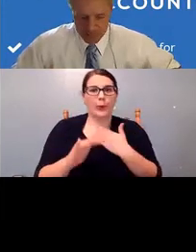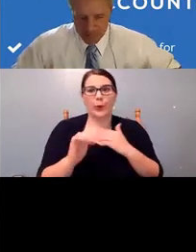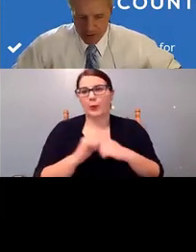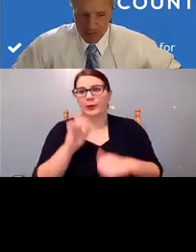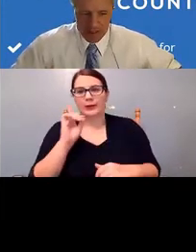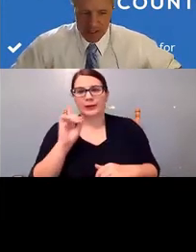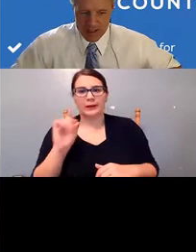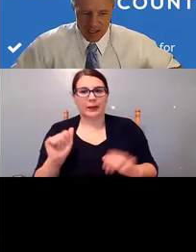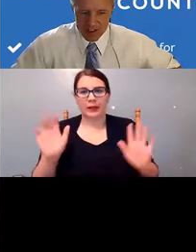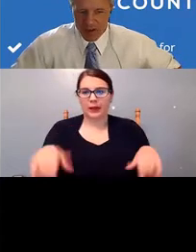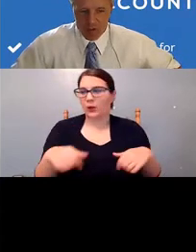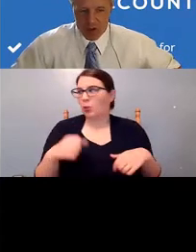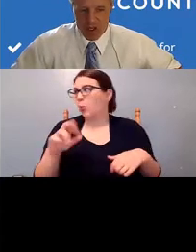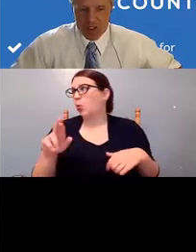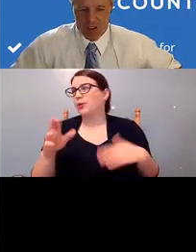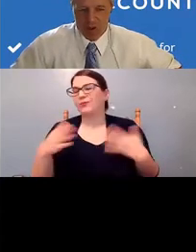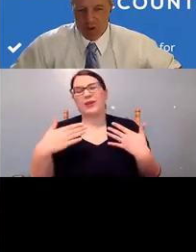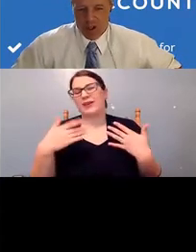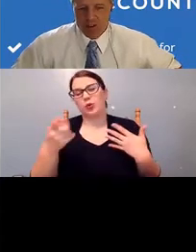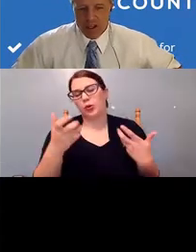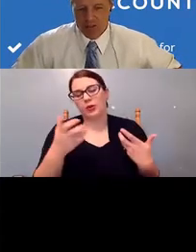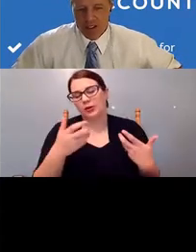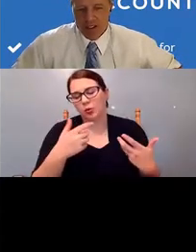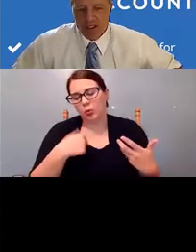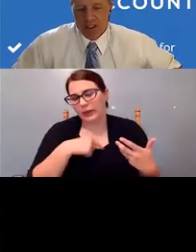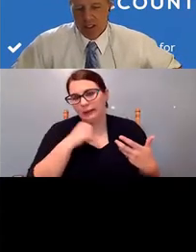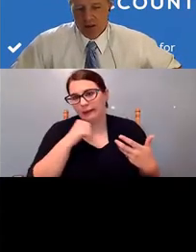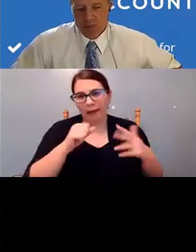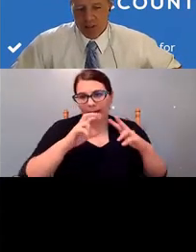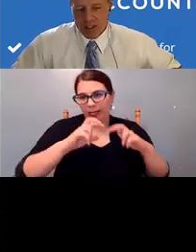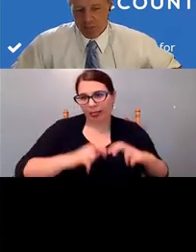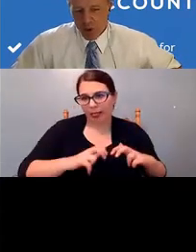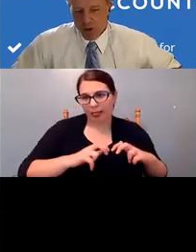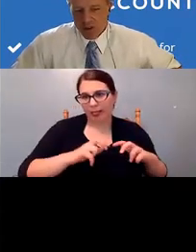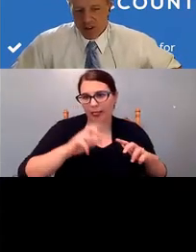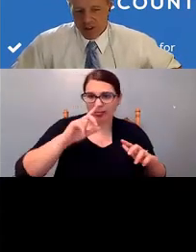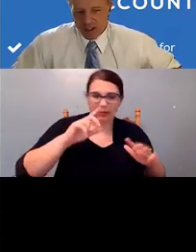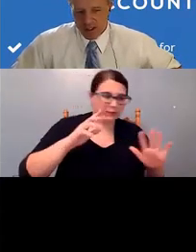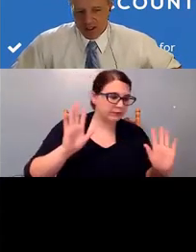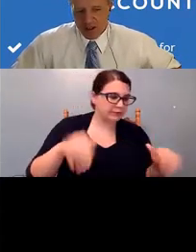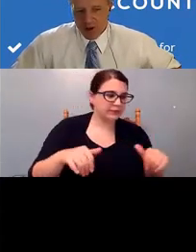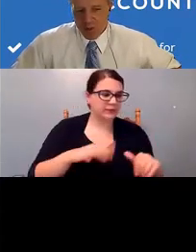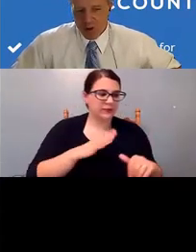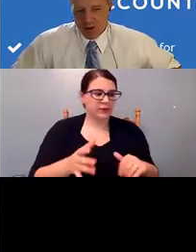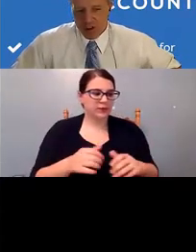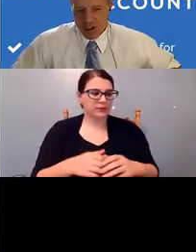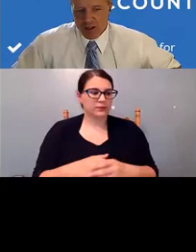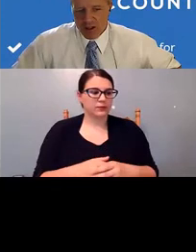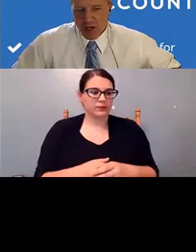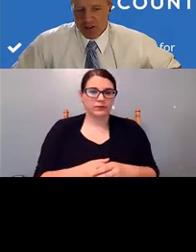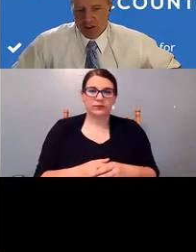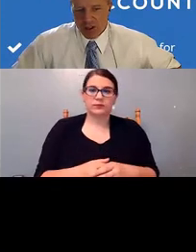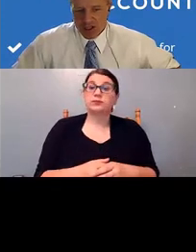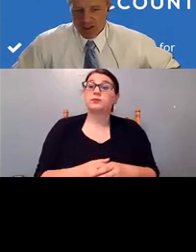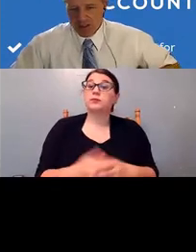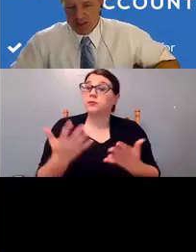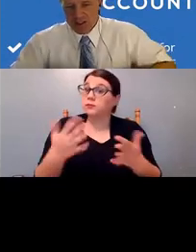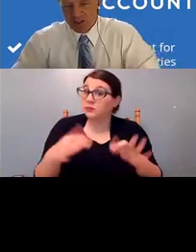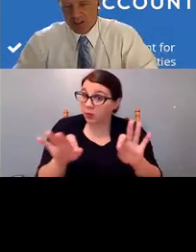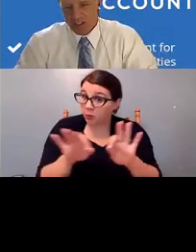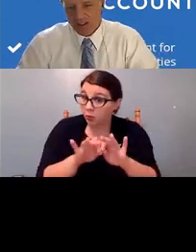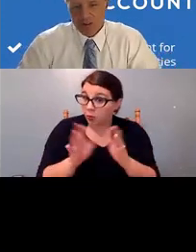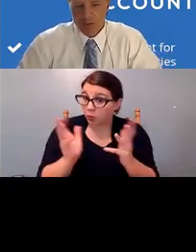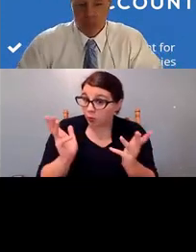or, you know, something like that, it's fine. We're not going to scrutinize it heavily. But the important thing about whether you check the box or not